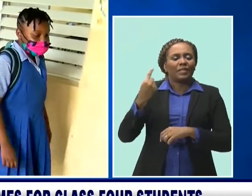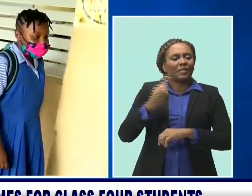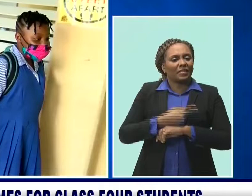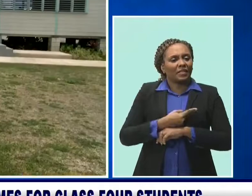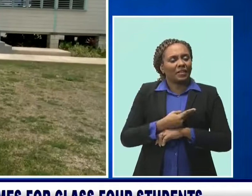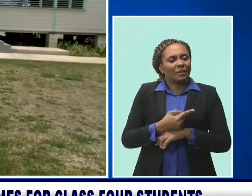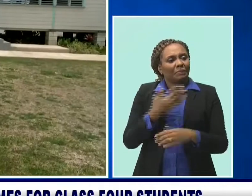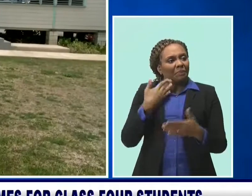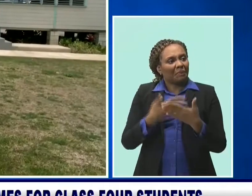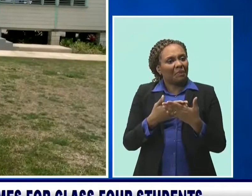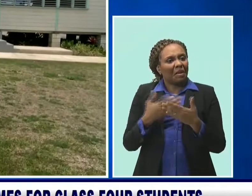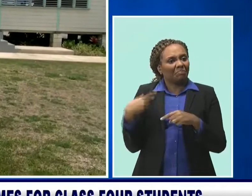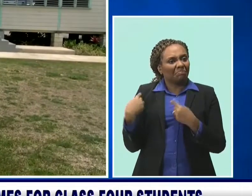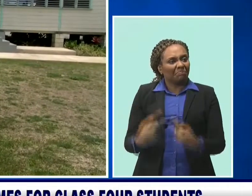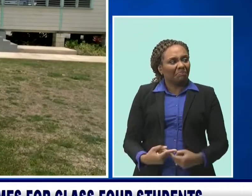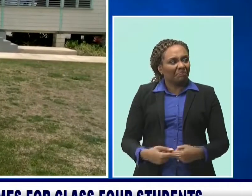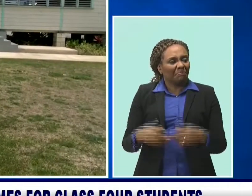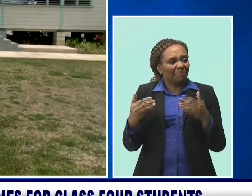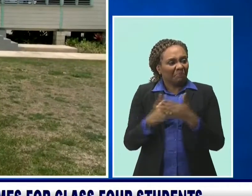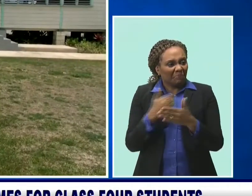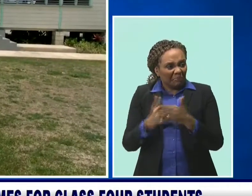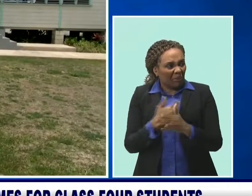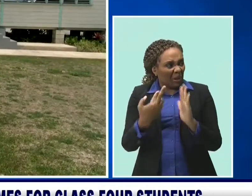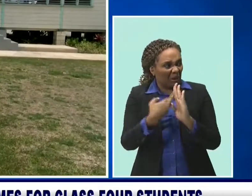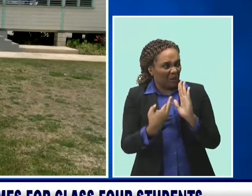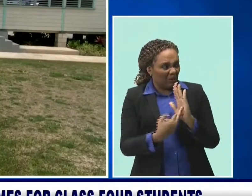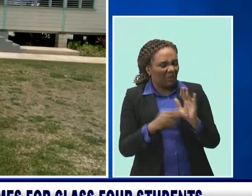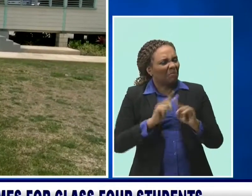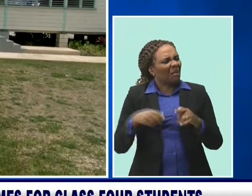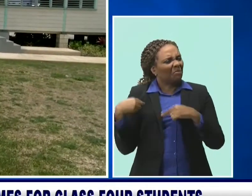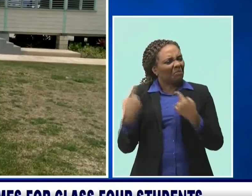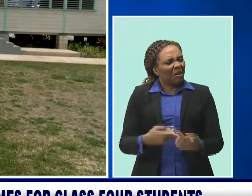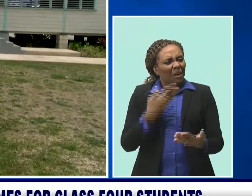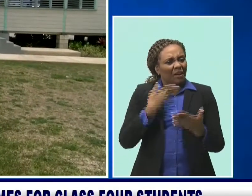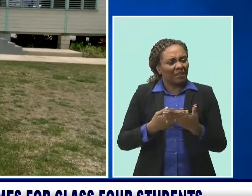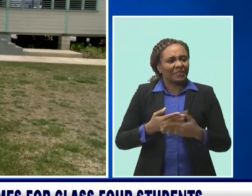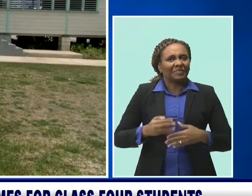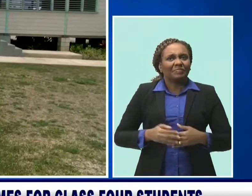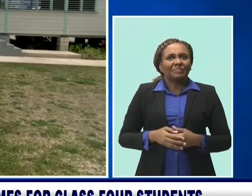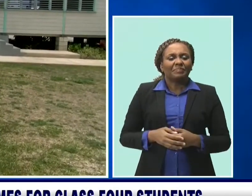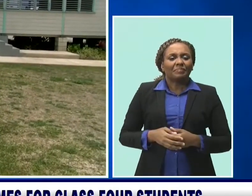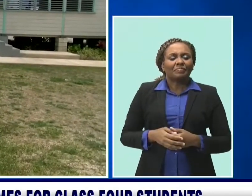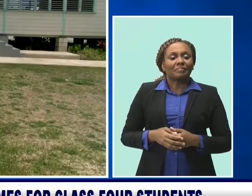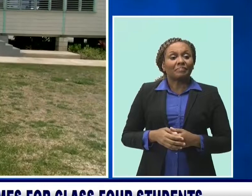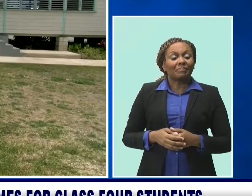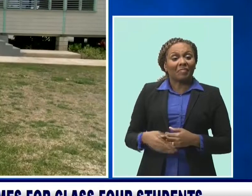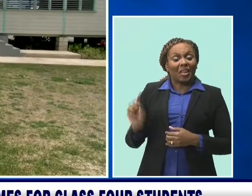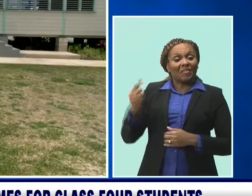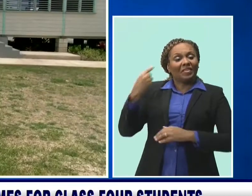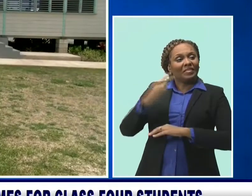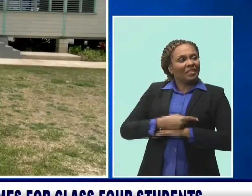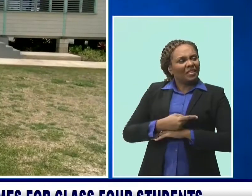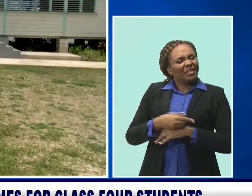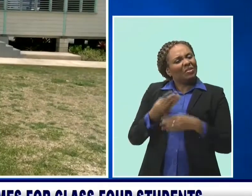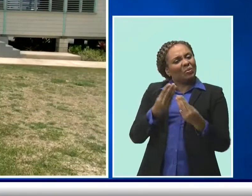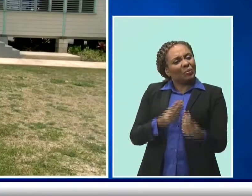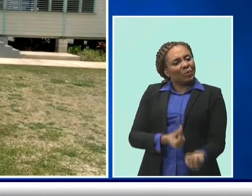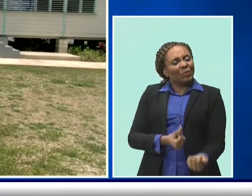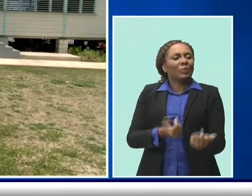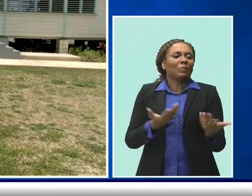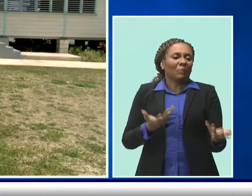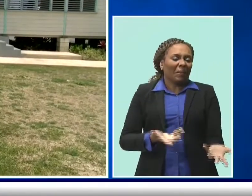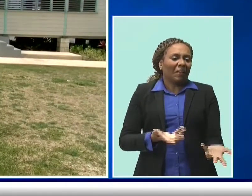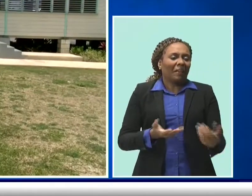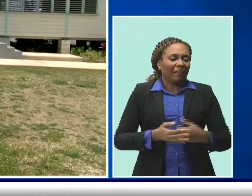well, given the introduction of new COVID-19 protocols. The first day went pretty smooth. The